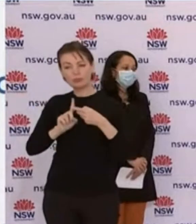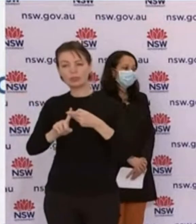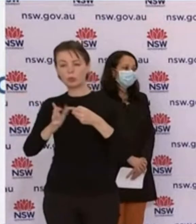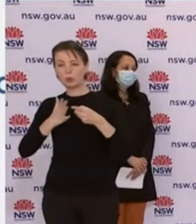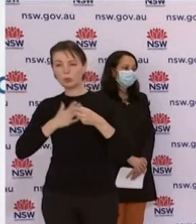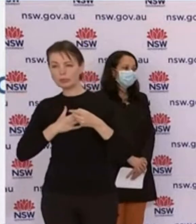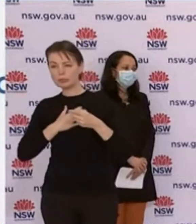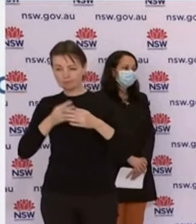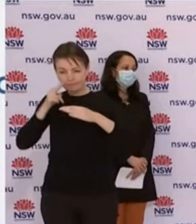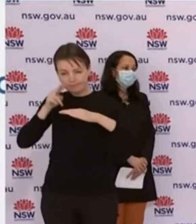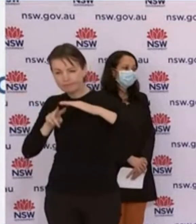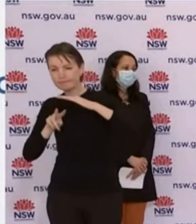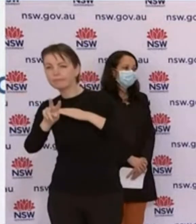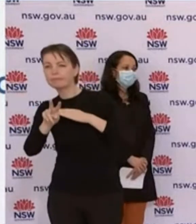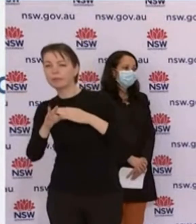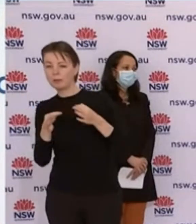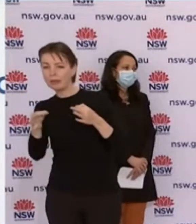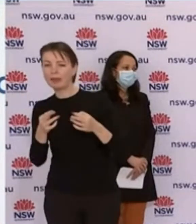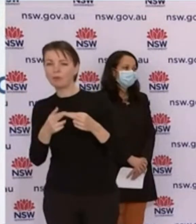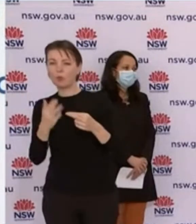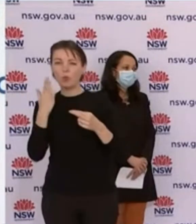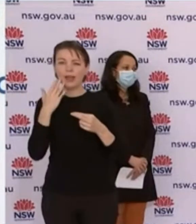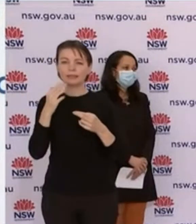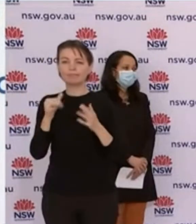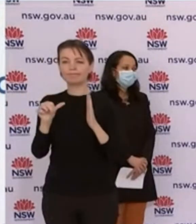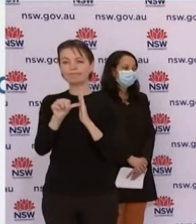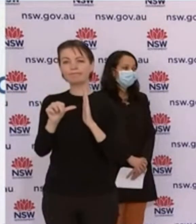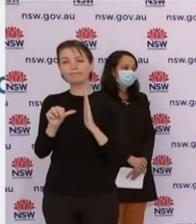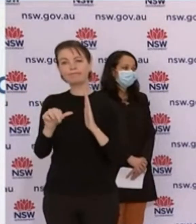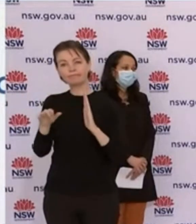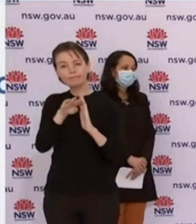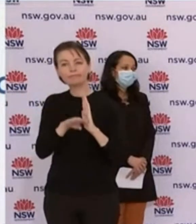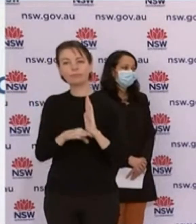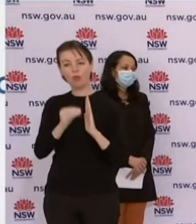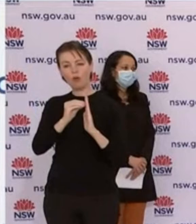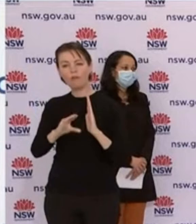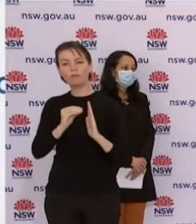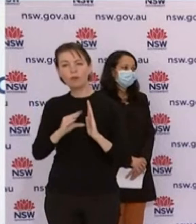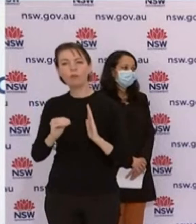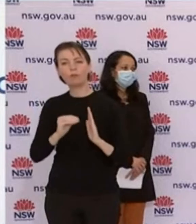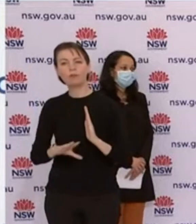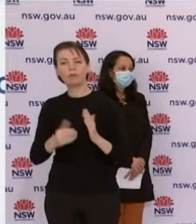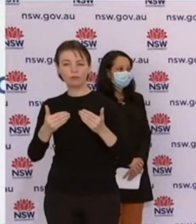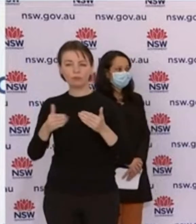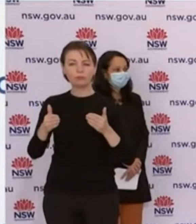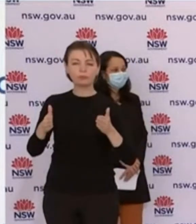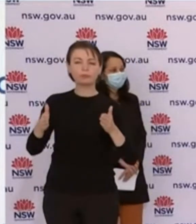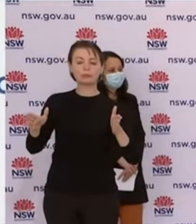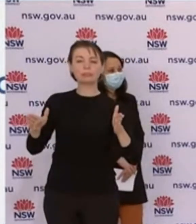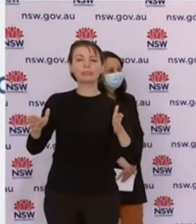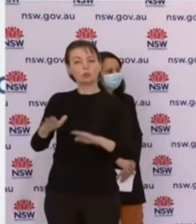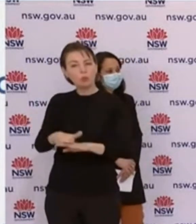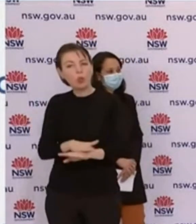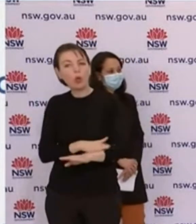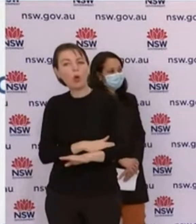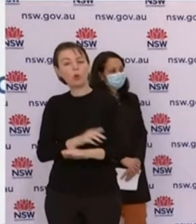time, will also be managed well. And we also have confidence that even though the public are very frustrated and at times